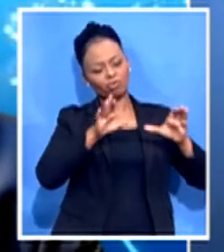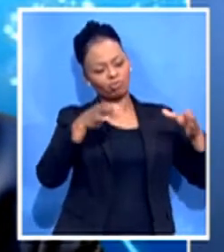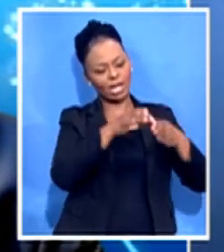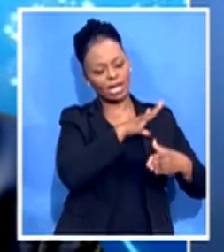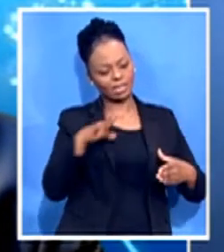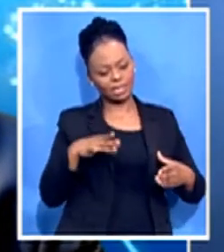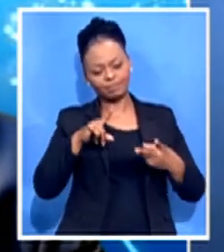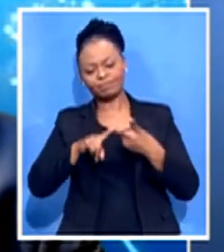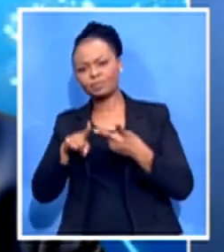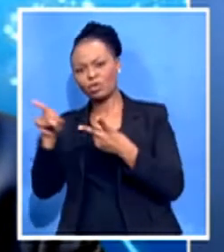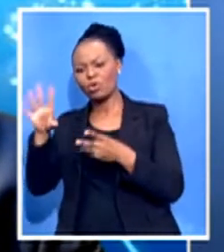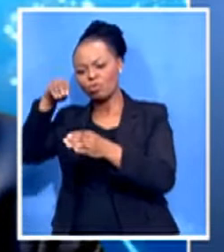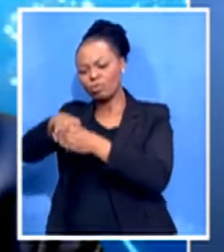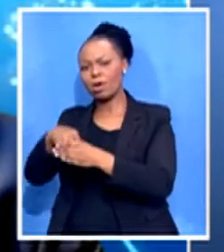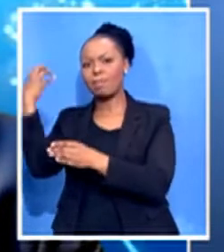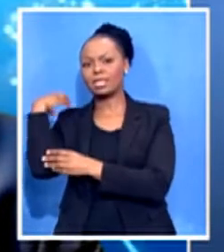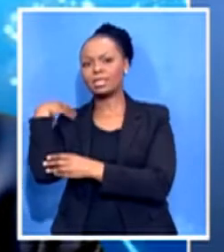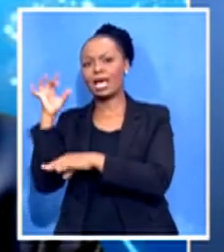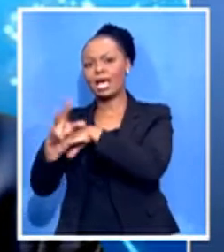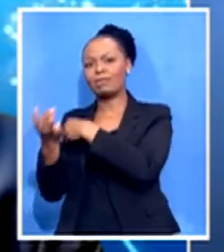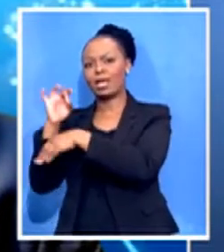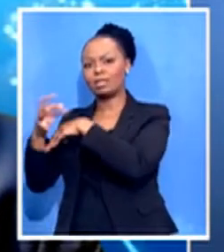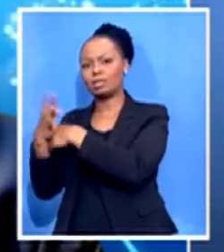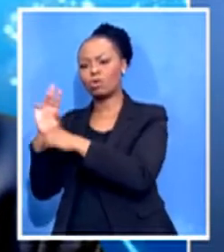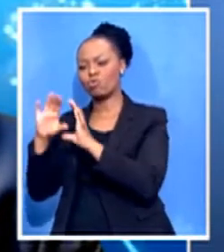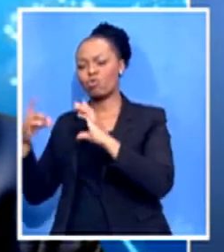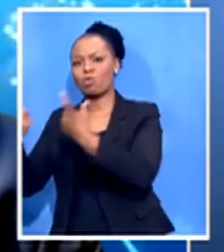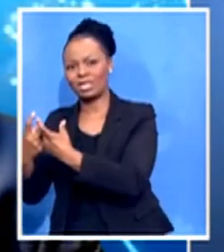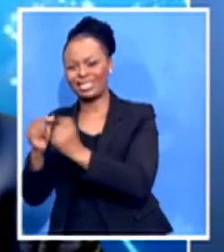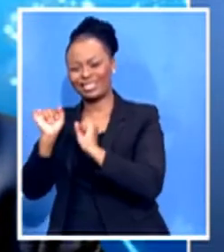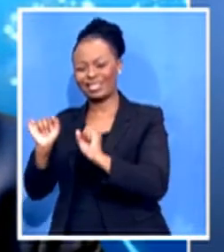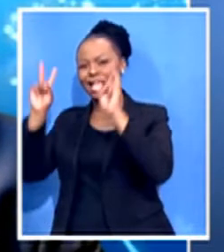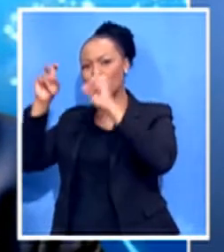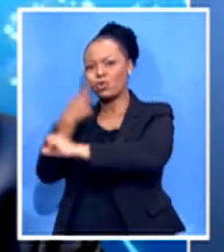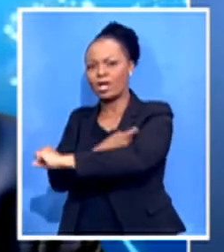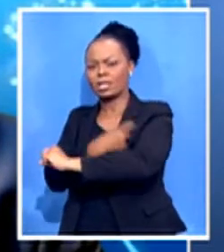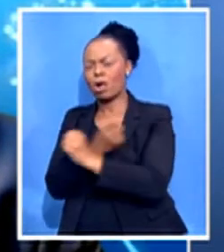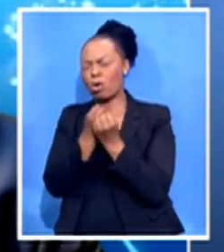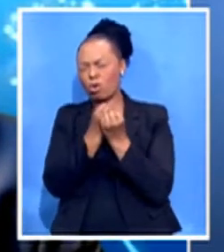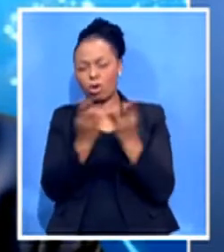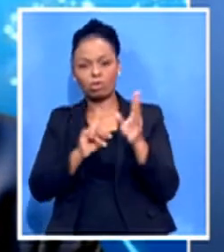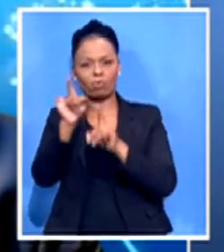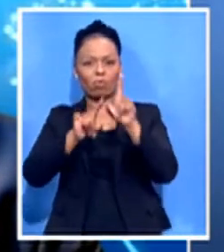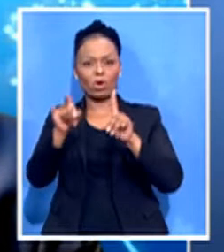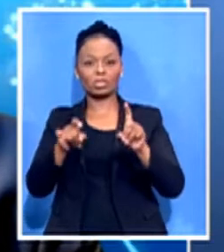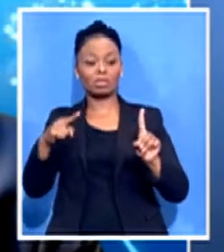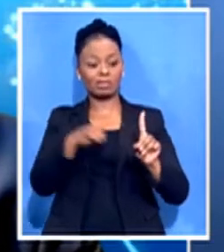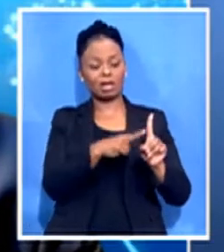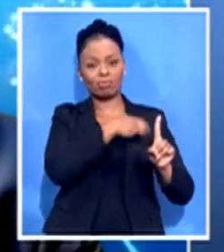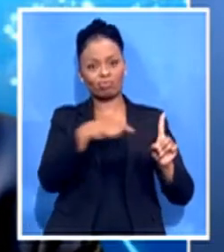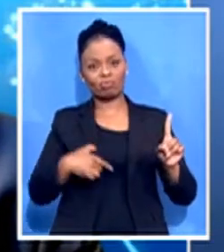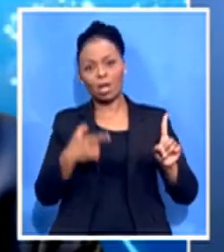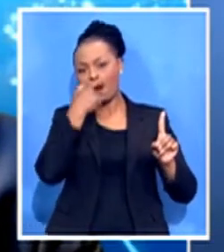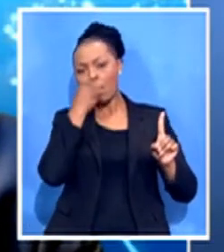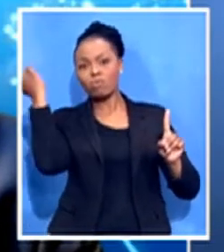Committee on vaccines. There were a lot of questions yesterday following the president's address about how he's